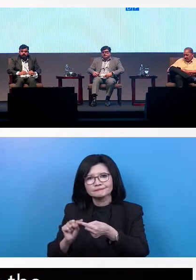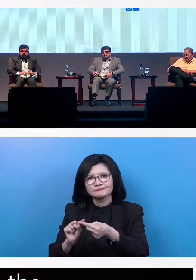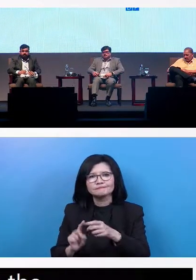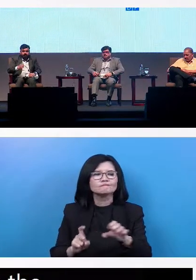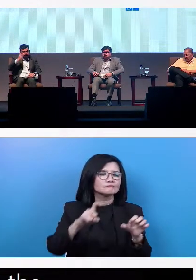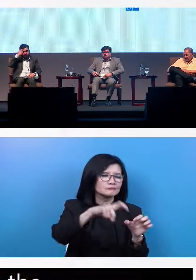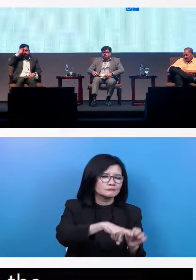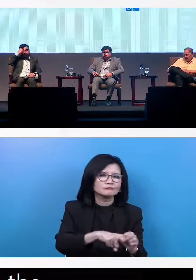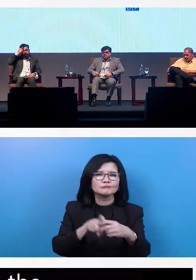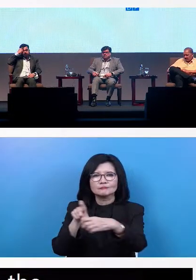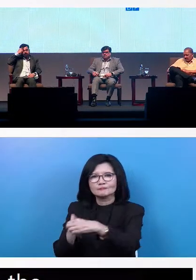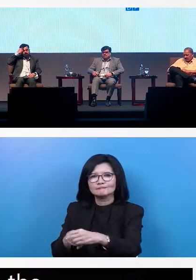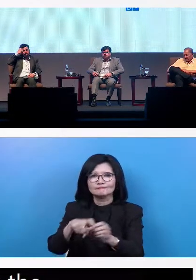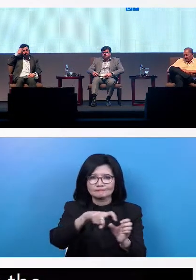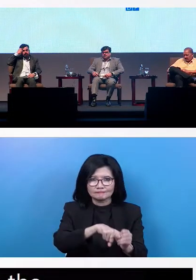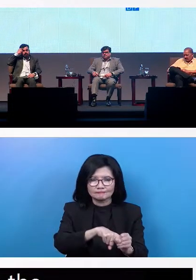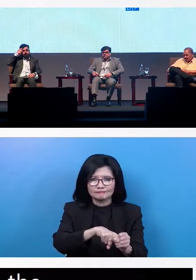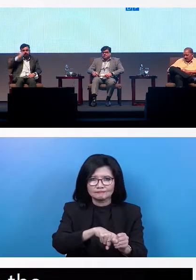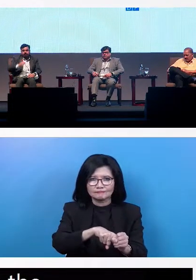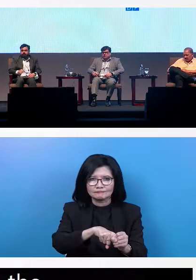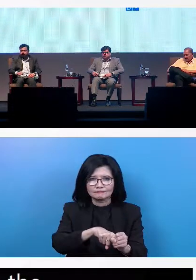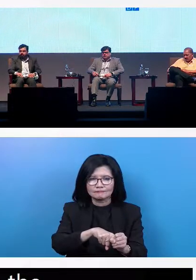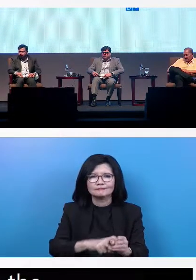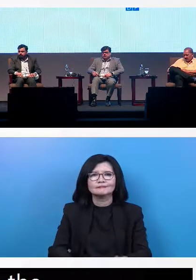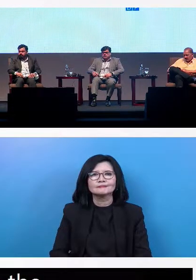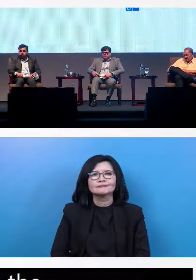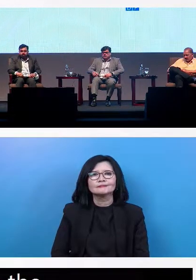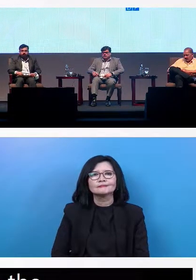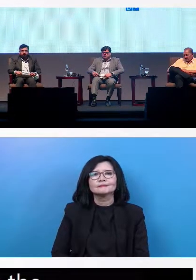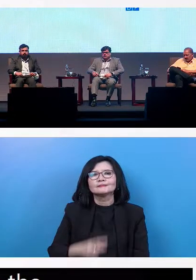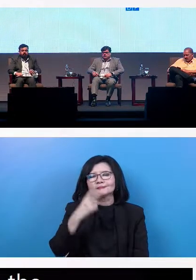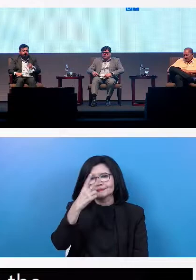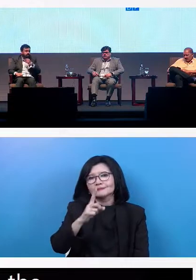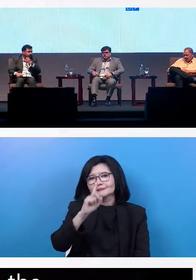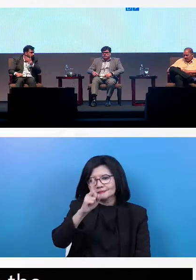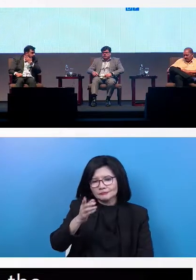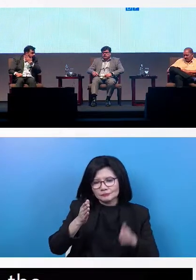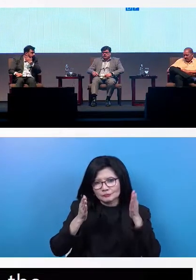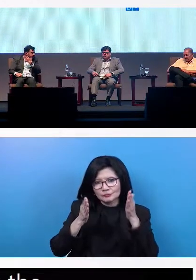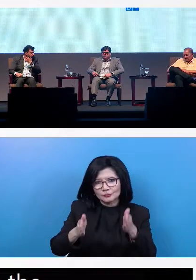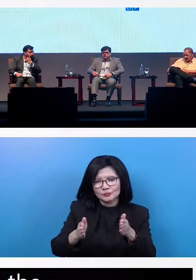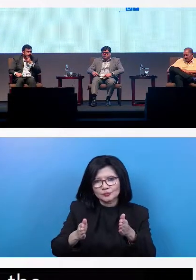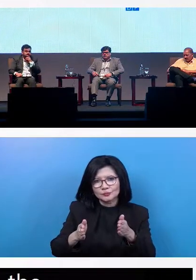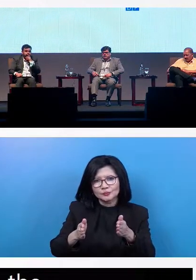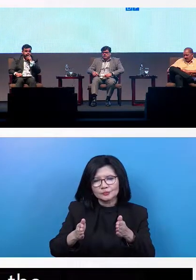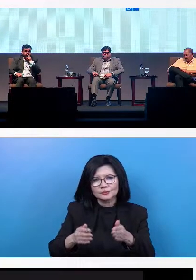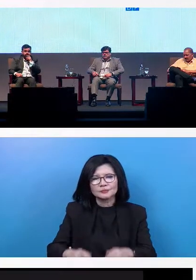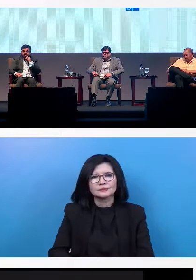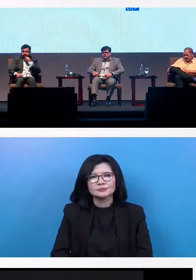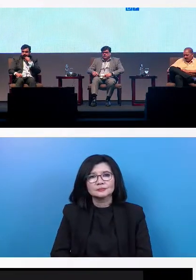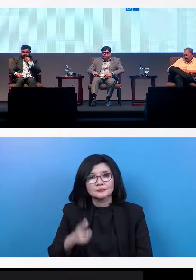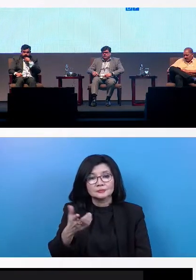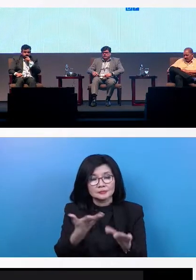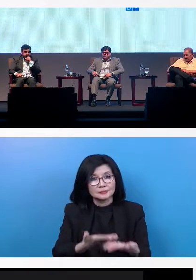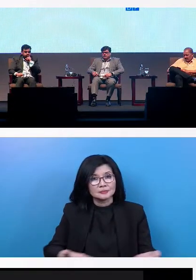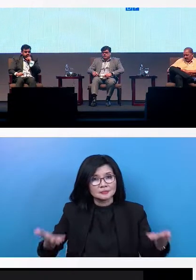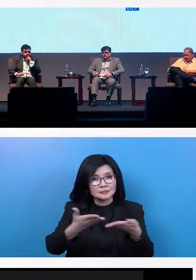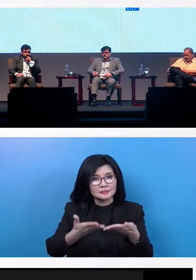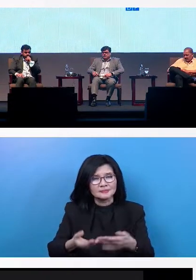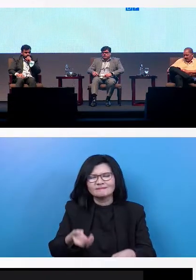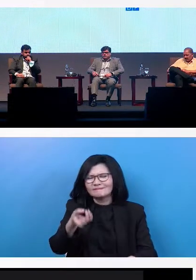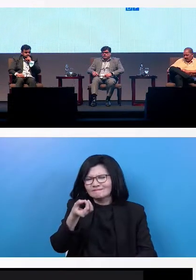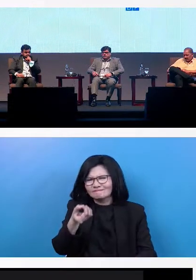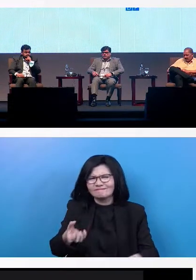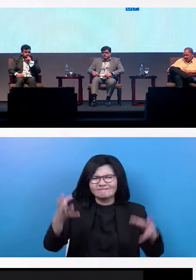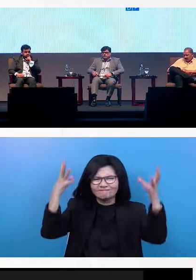we're looking for single points of failure. So these are conditions where a little bit of stress upon